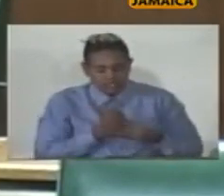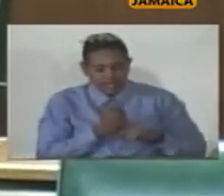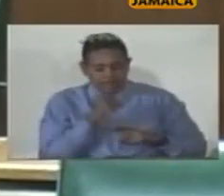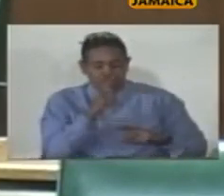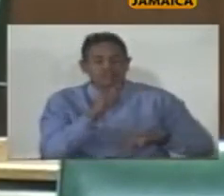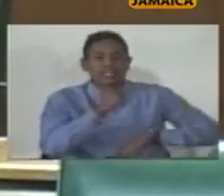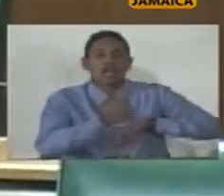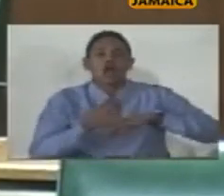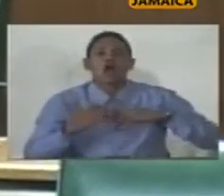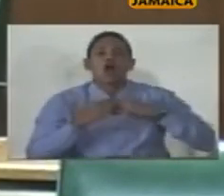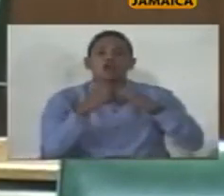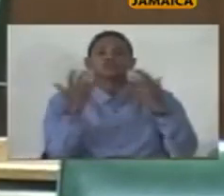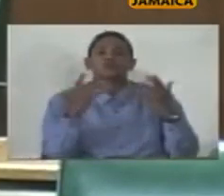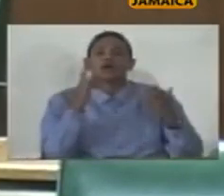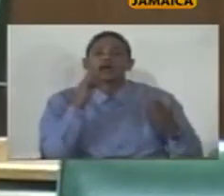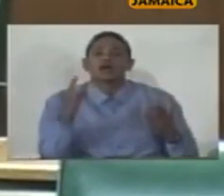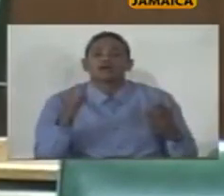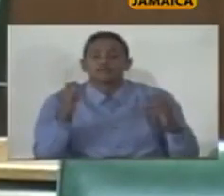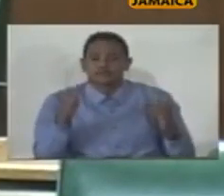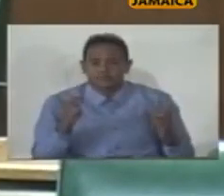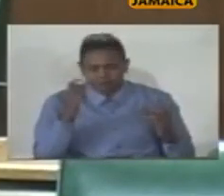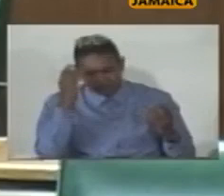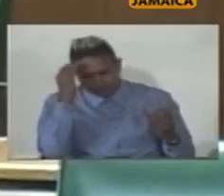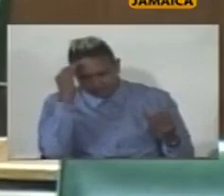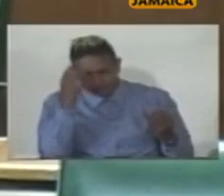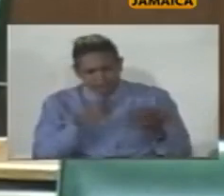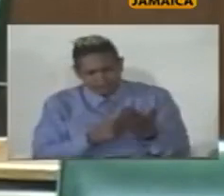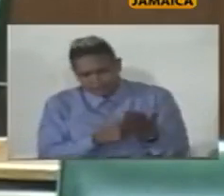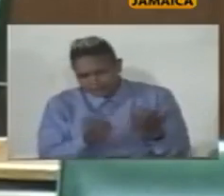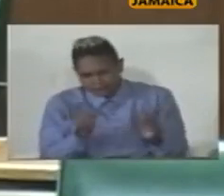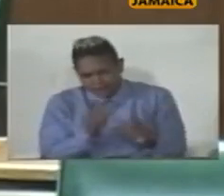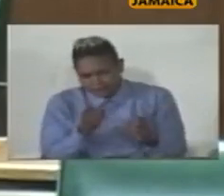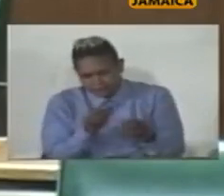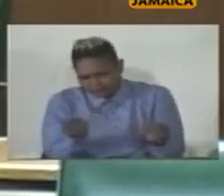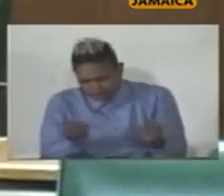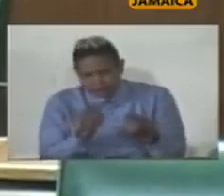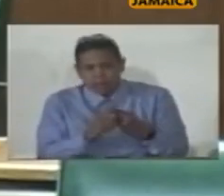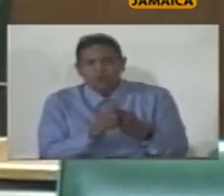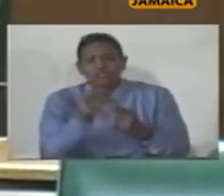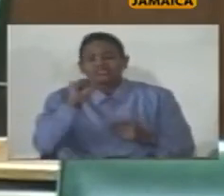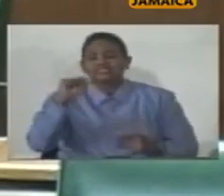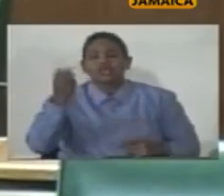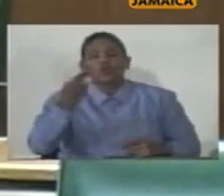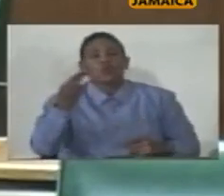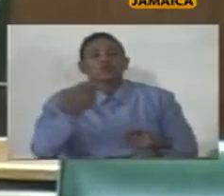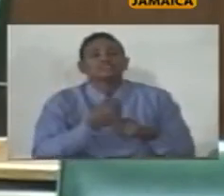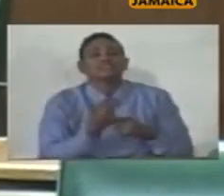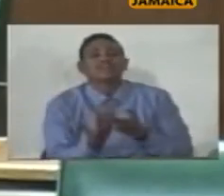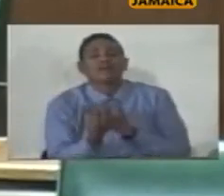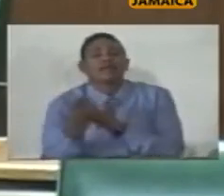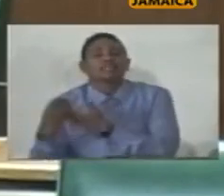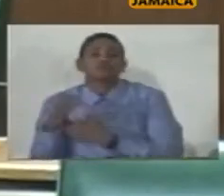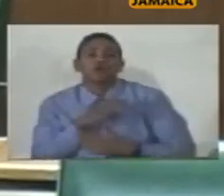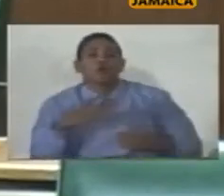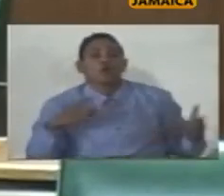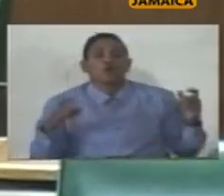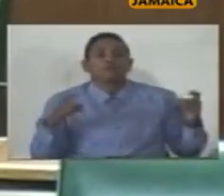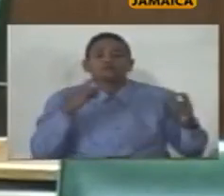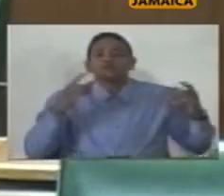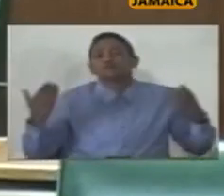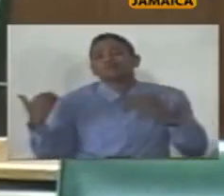constituted a reconciliation and stakeholder engagement committee which has been tasked with